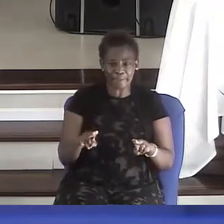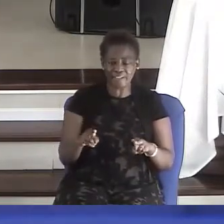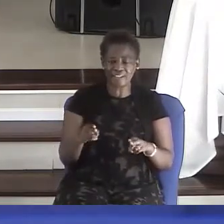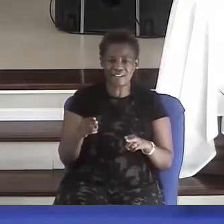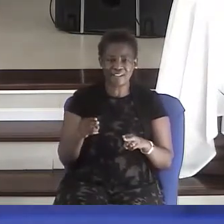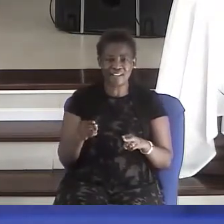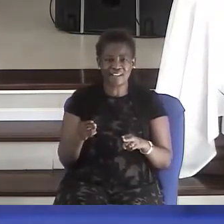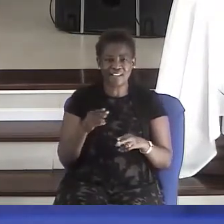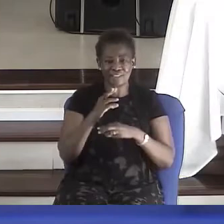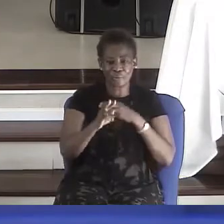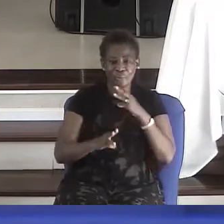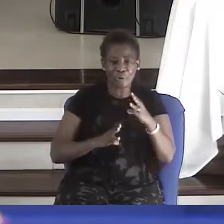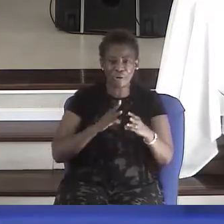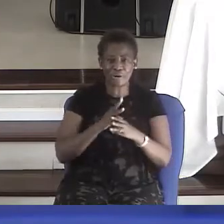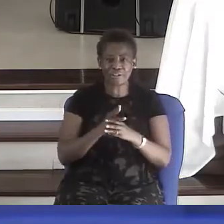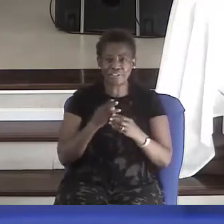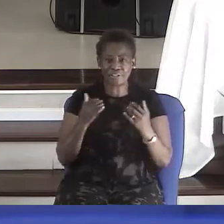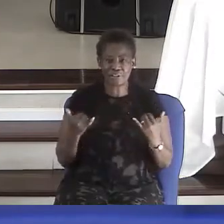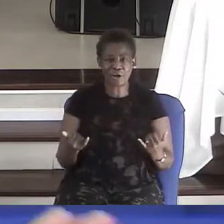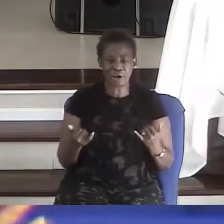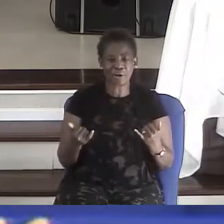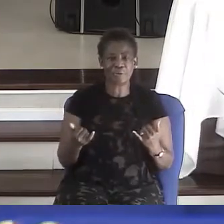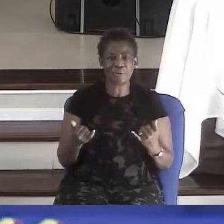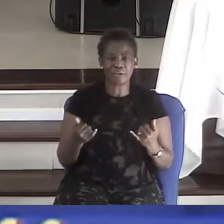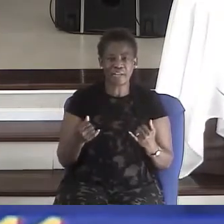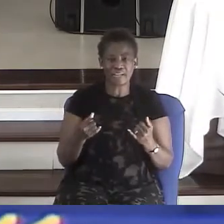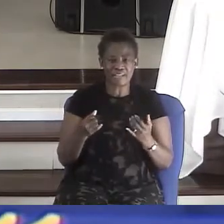fulfillment of Scripture.